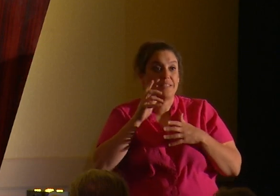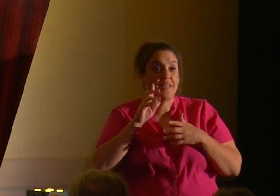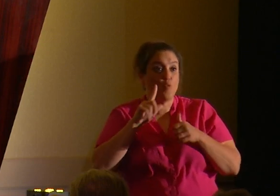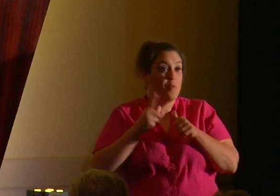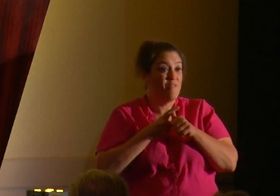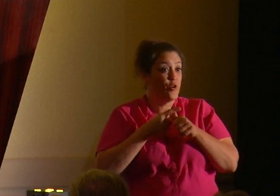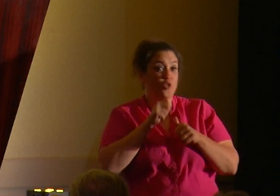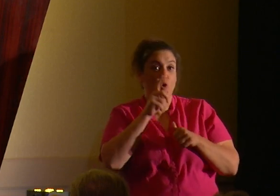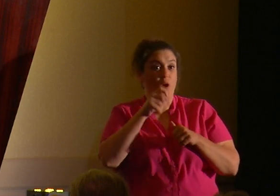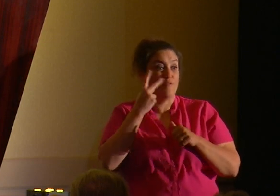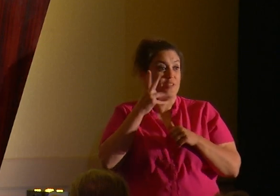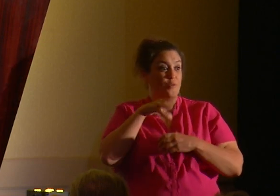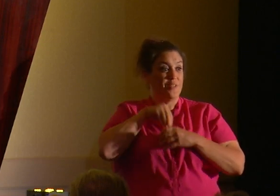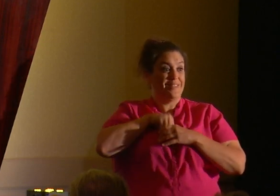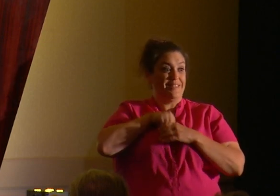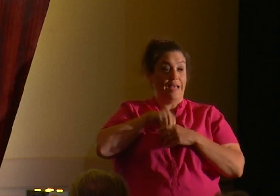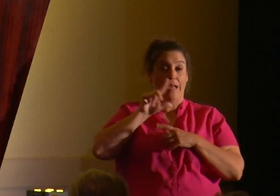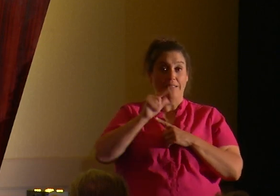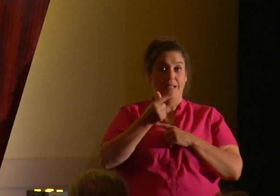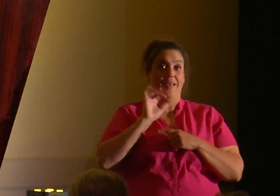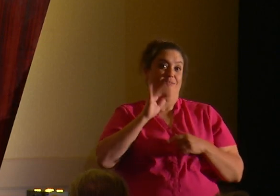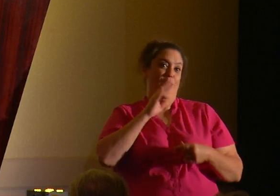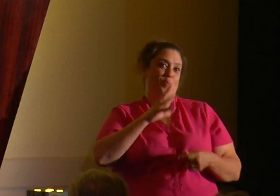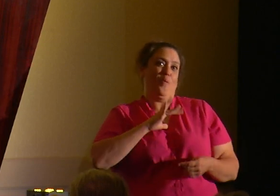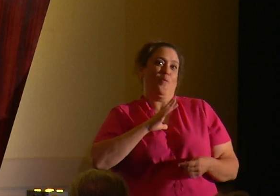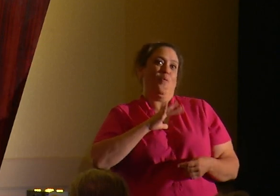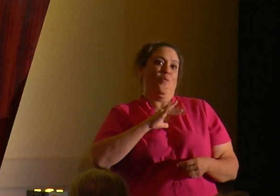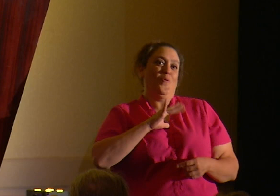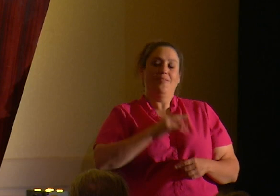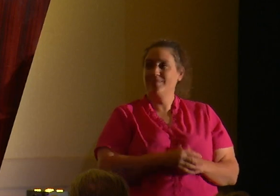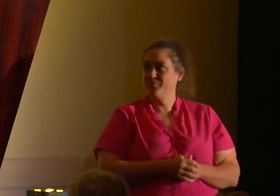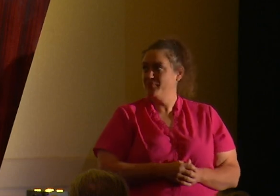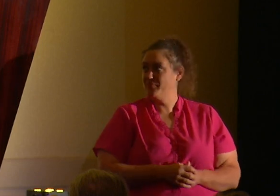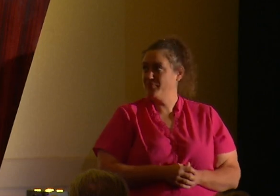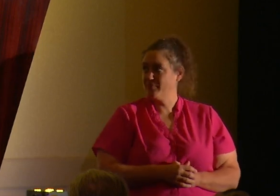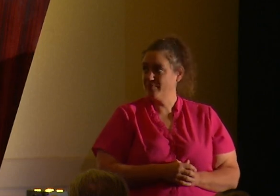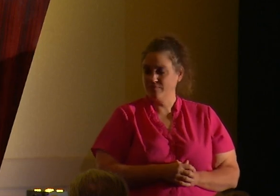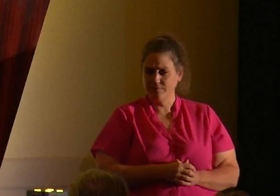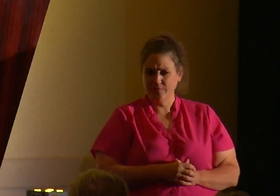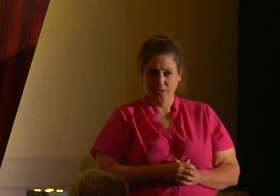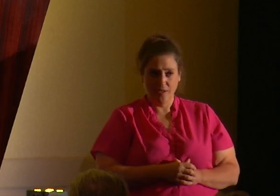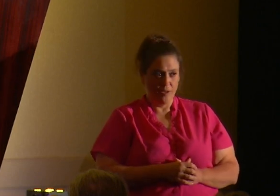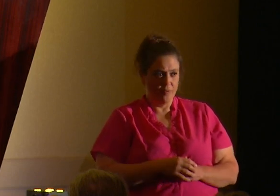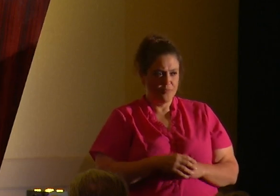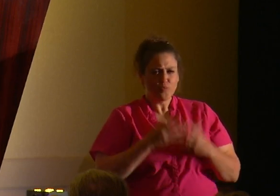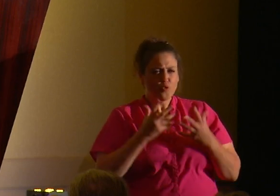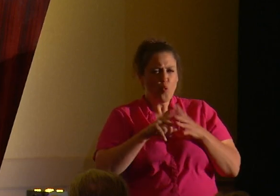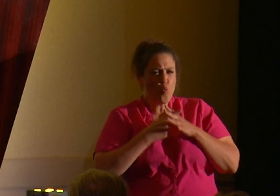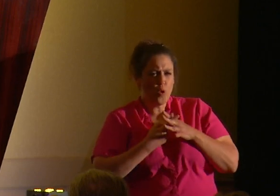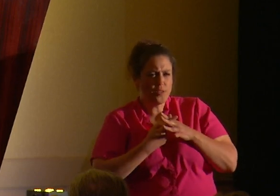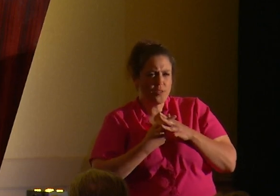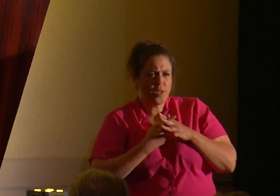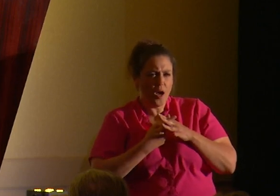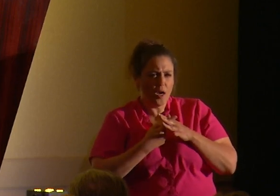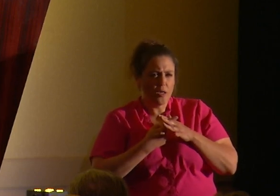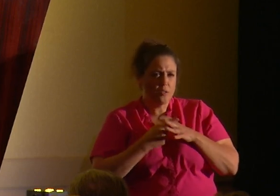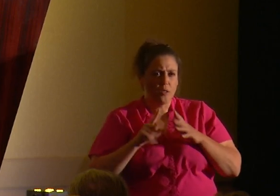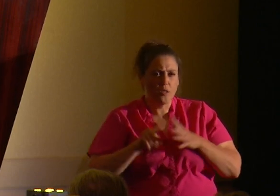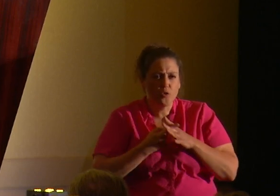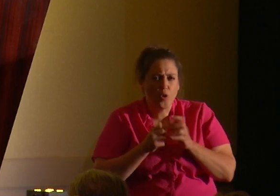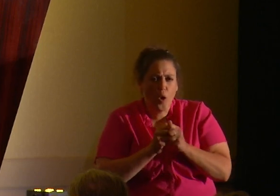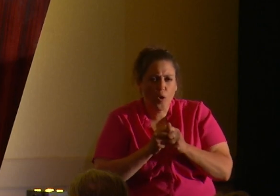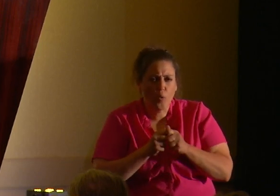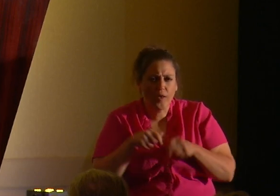see the inside. That would be cool. And then, like, how does it, does a foot start, or does it come from the leg? I mean, how does it all